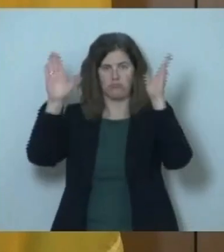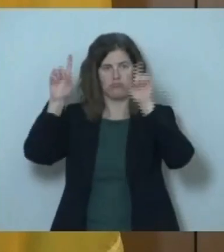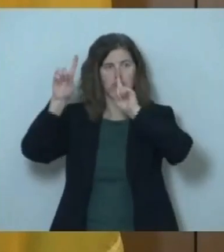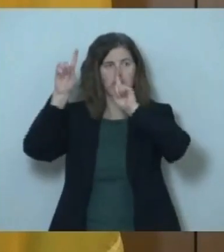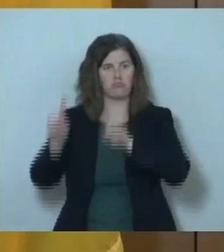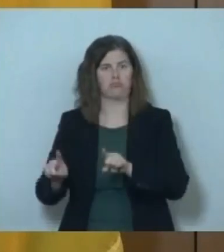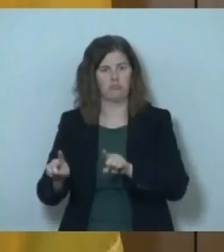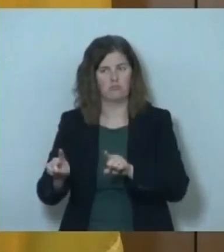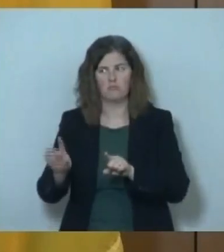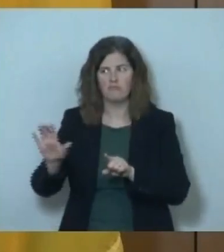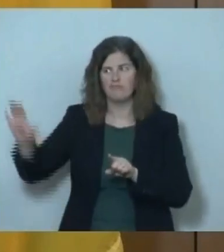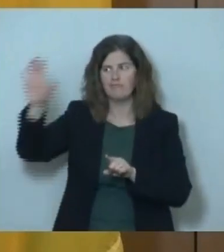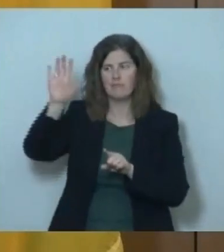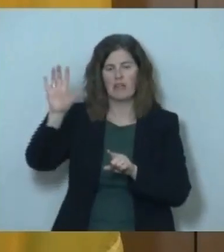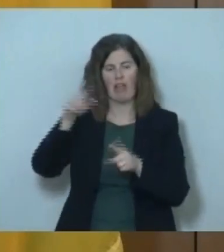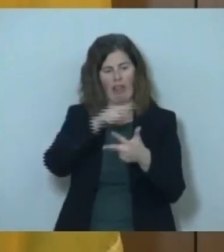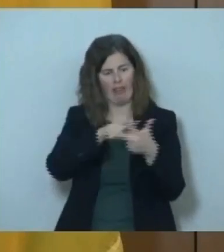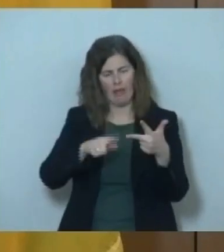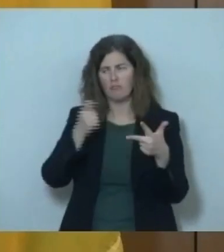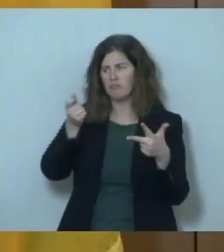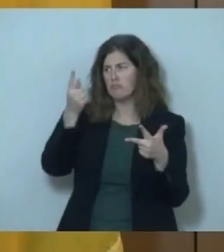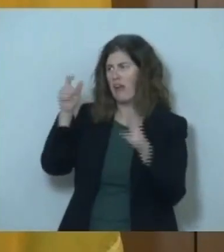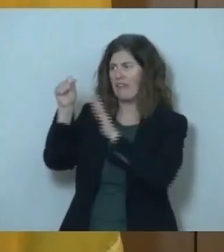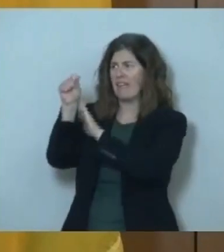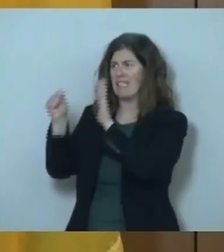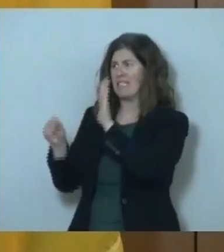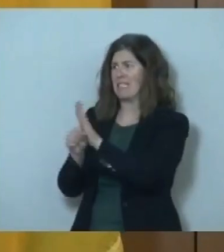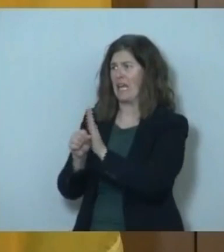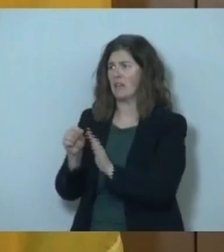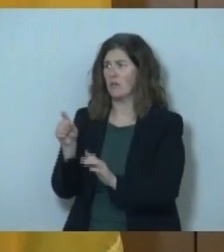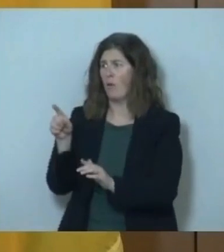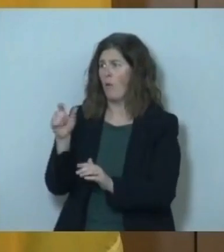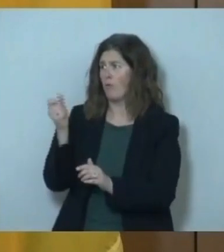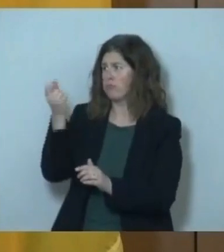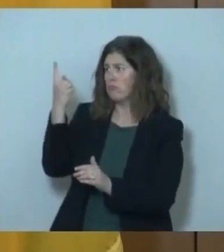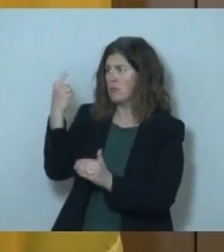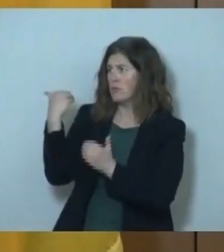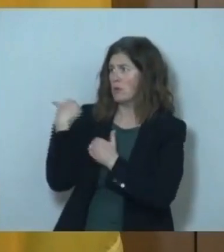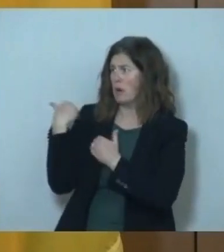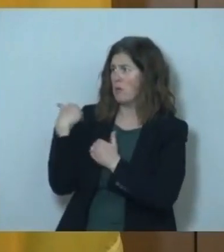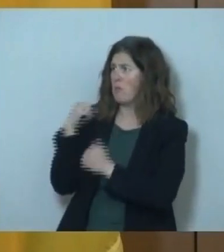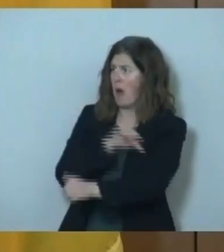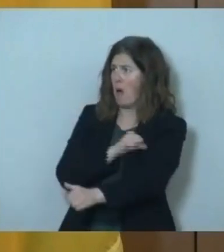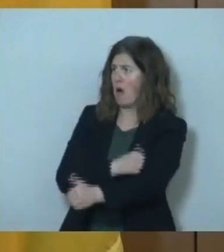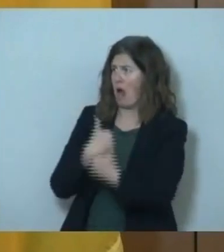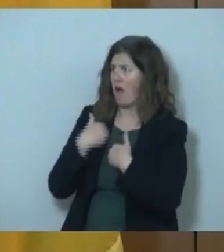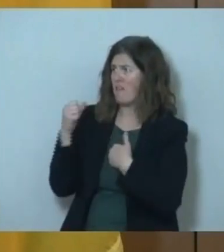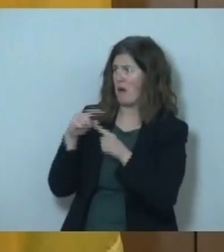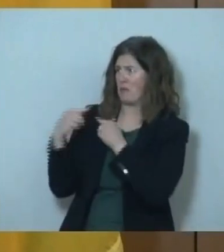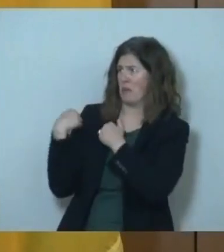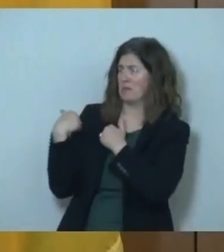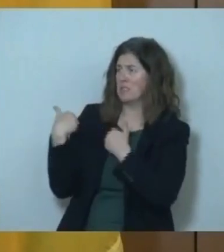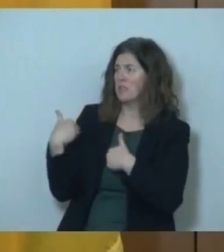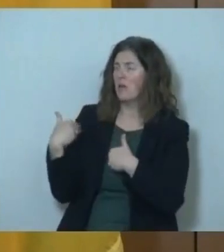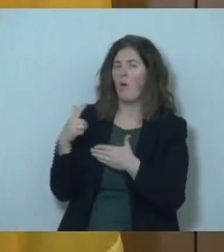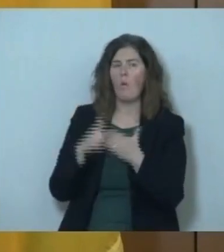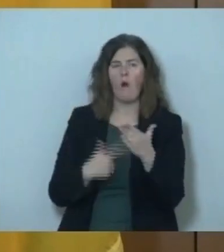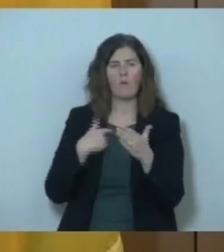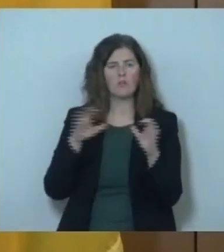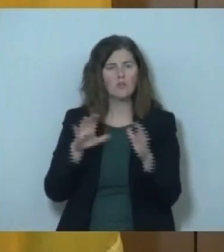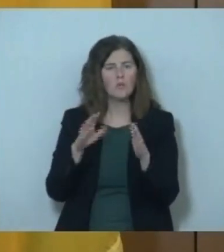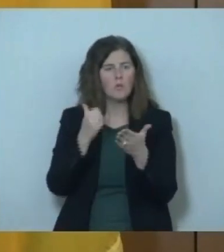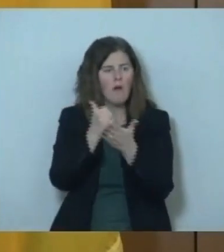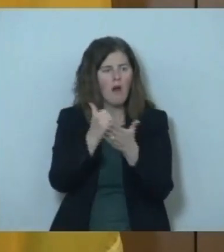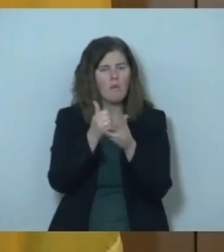place. They're clear that the state has not just a responsibility but the power to do that, and that what we should be doing to get people